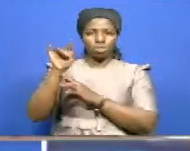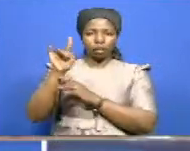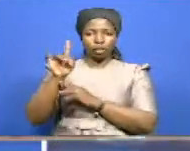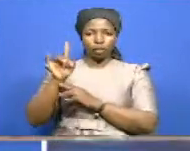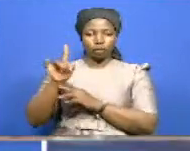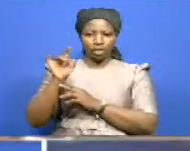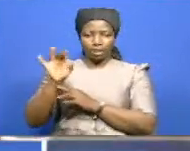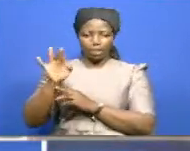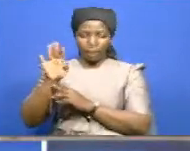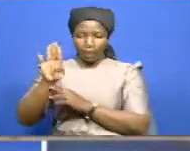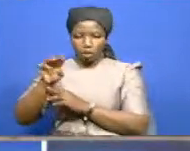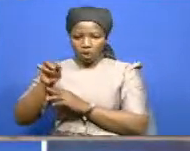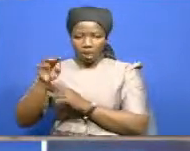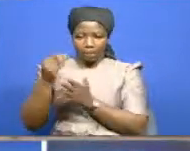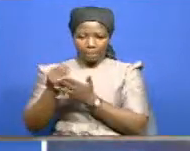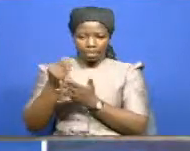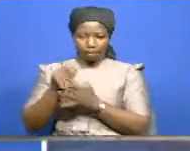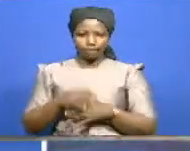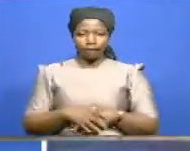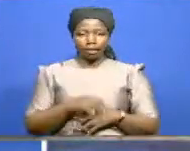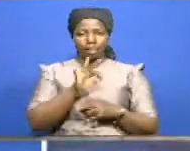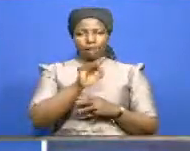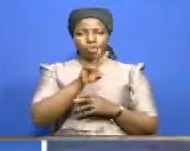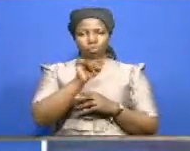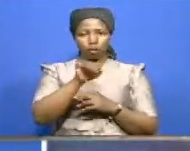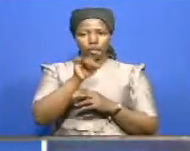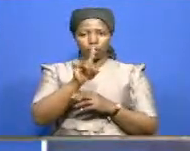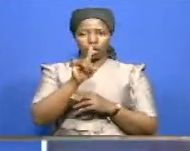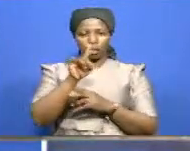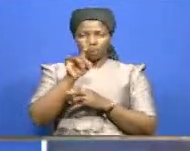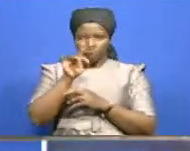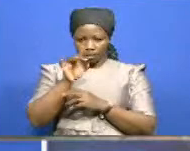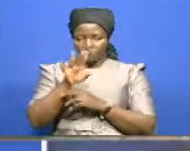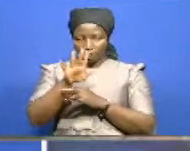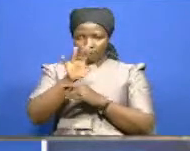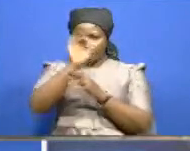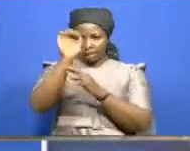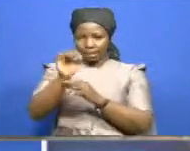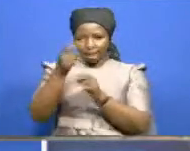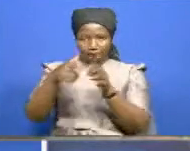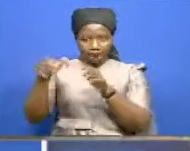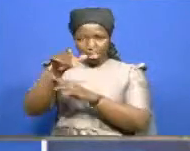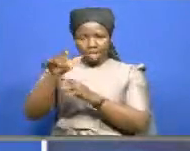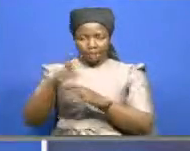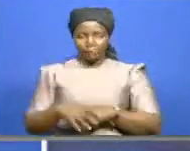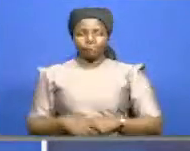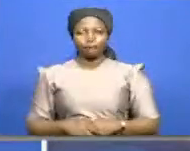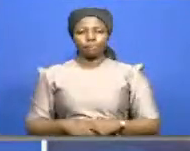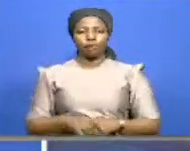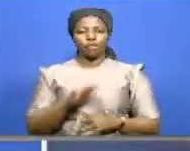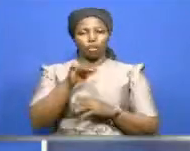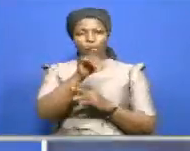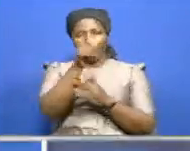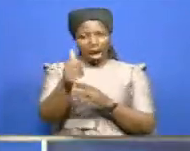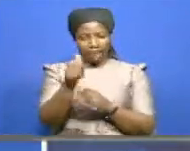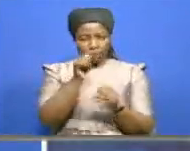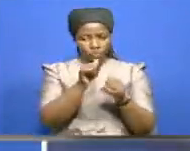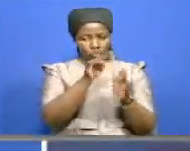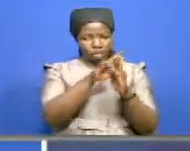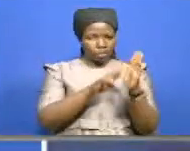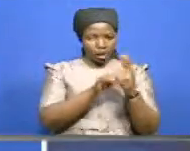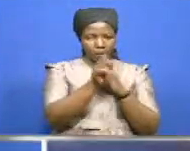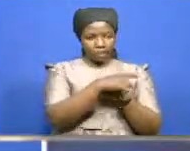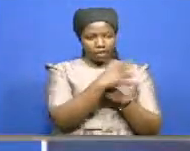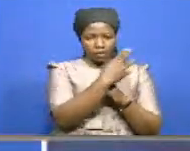a 32.45% increase from 25.15 million shillings recorded in the months of